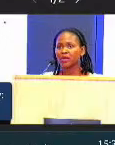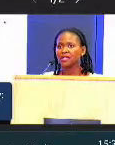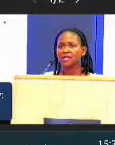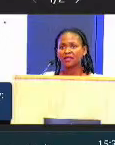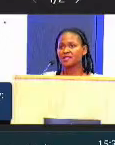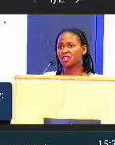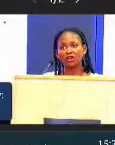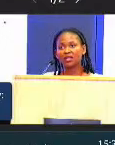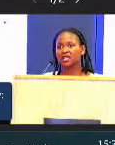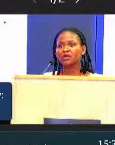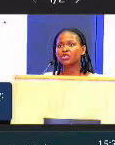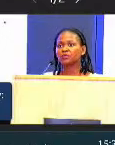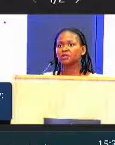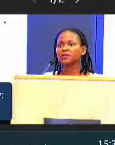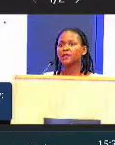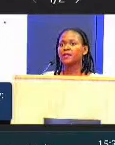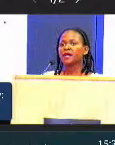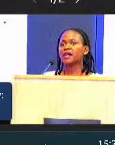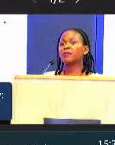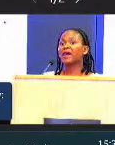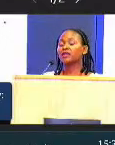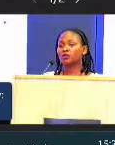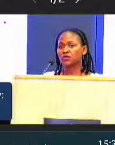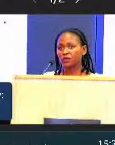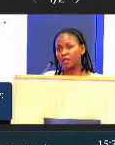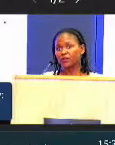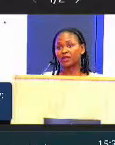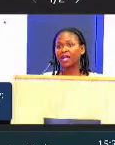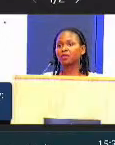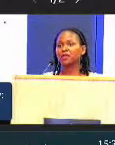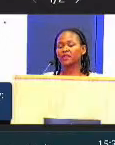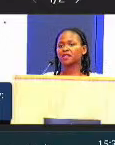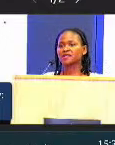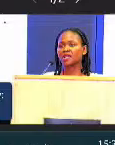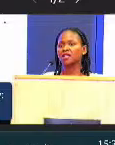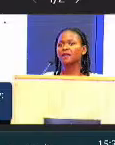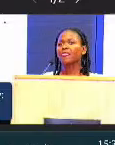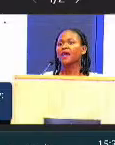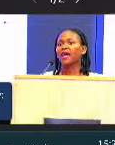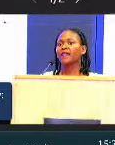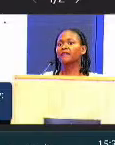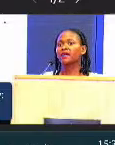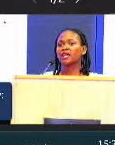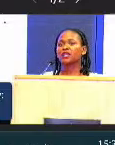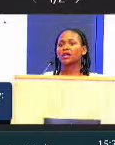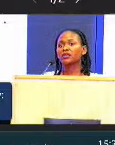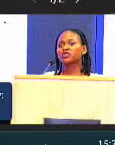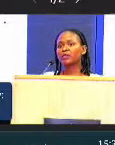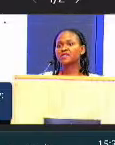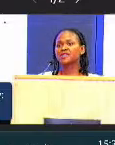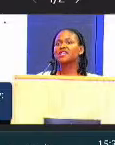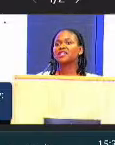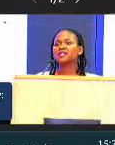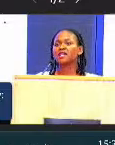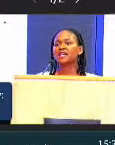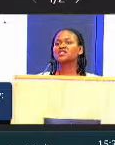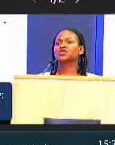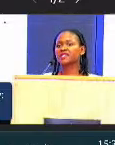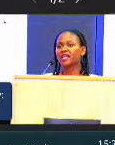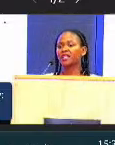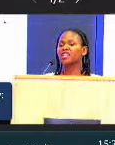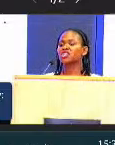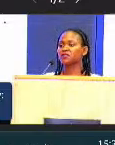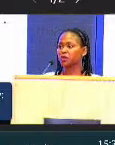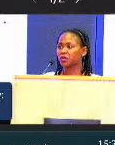power. That's a non-negotiable. And also, reliable, I think, is the key. And the aerotropolises need industrial